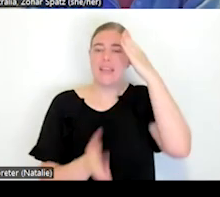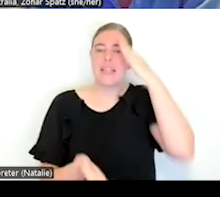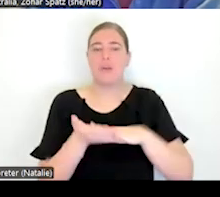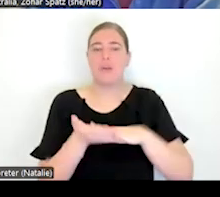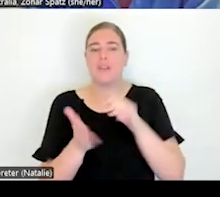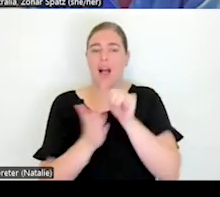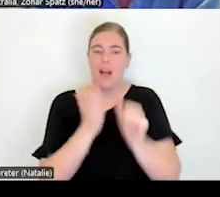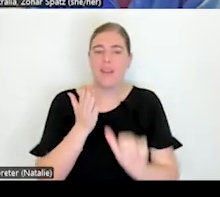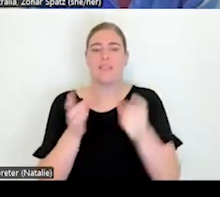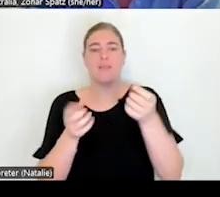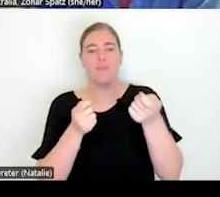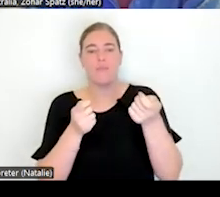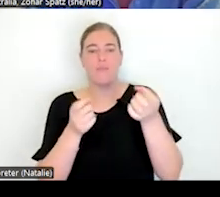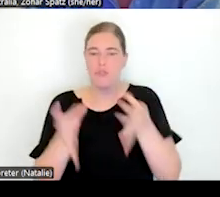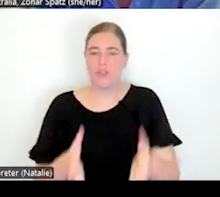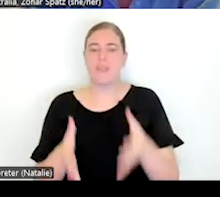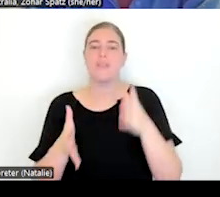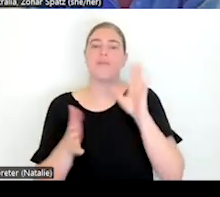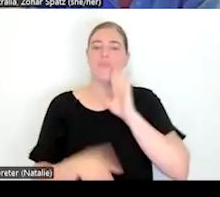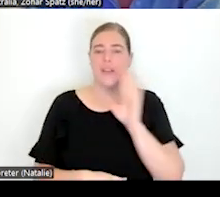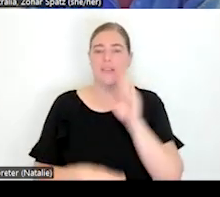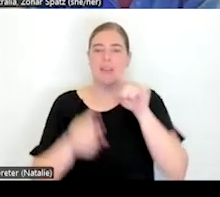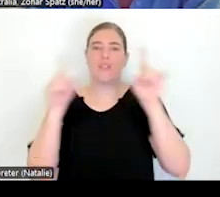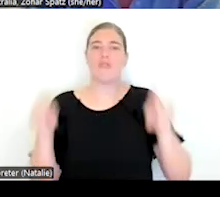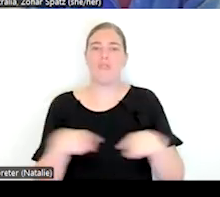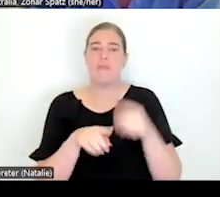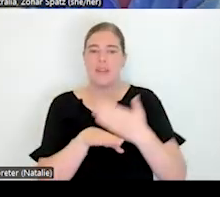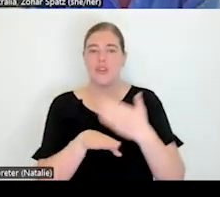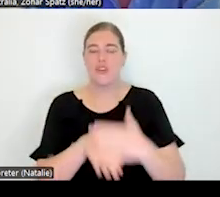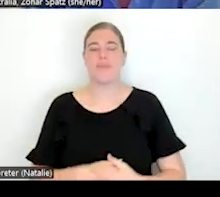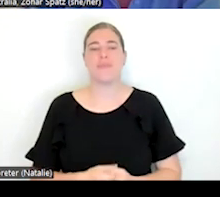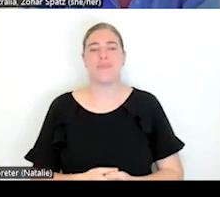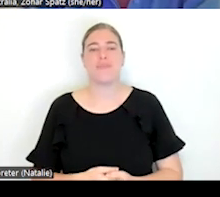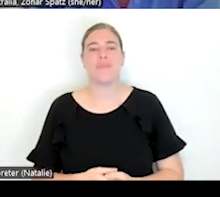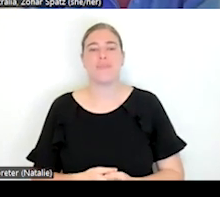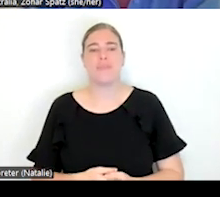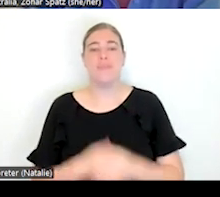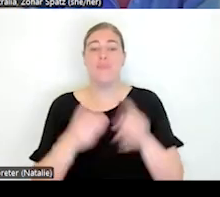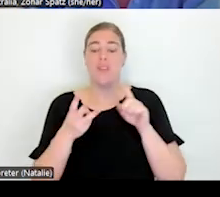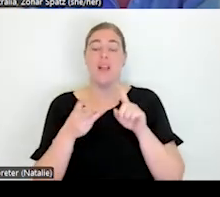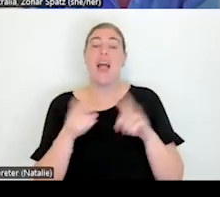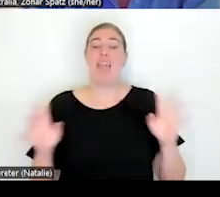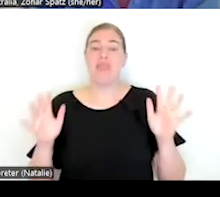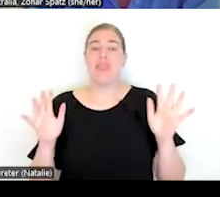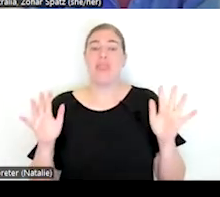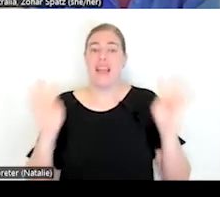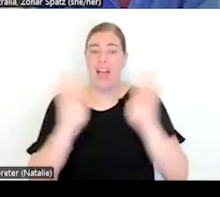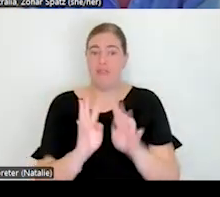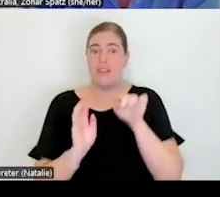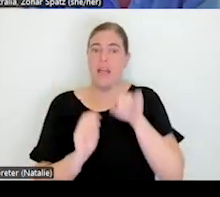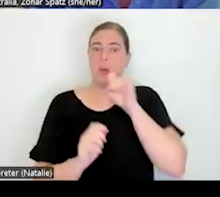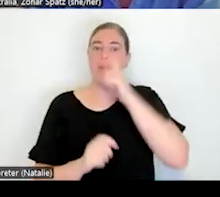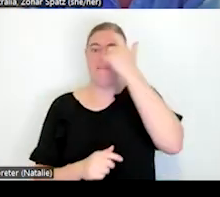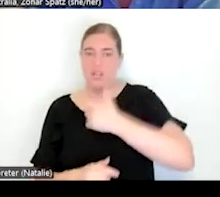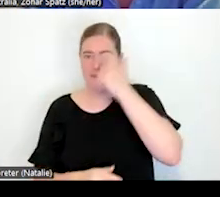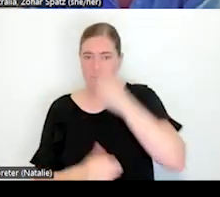presenters, screen practitioners, and game makers. The gatherings. These will be in-person events